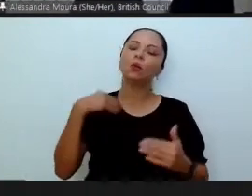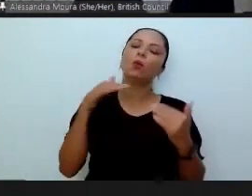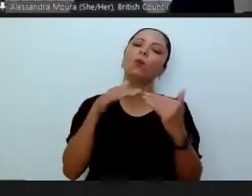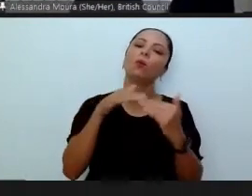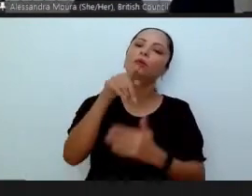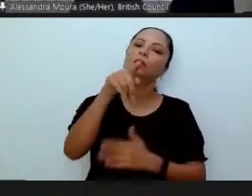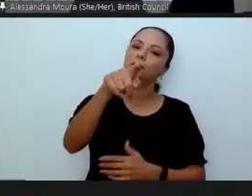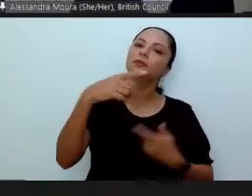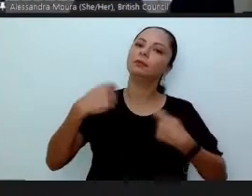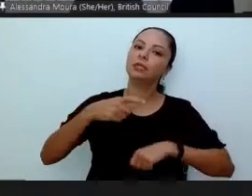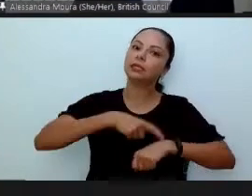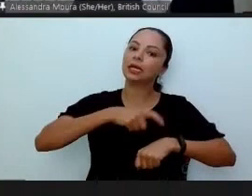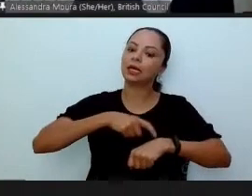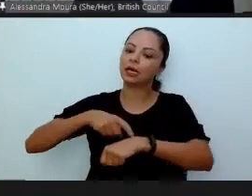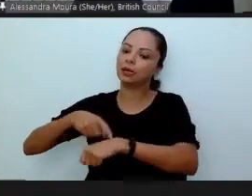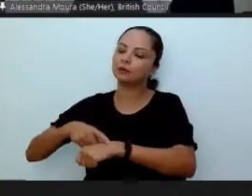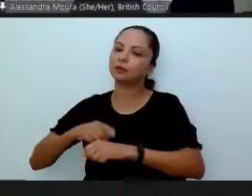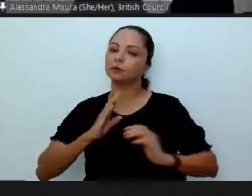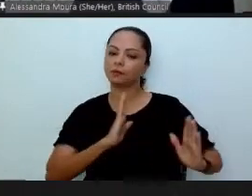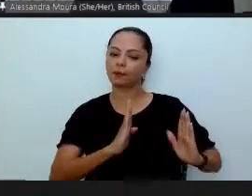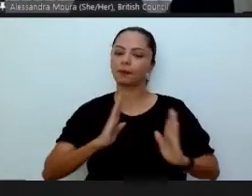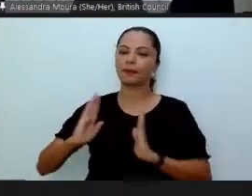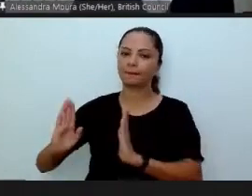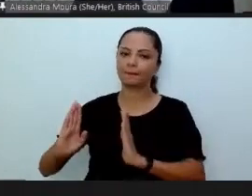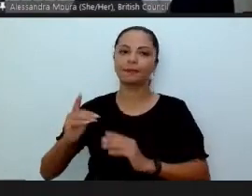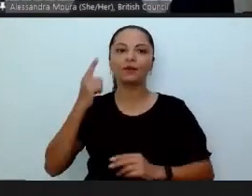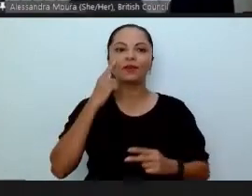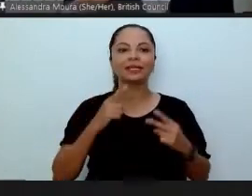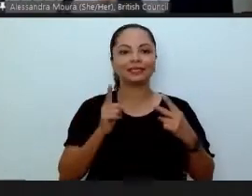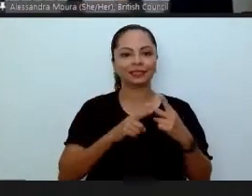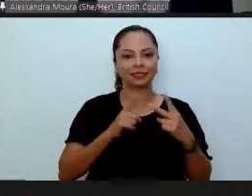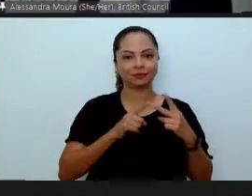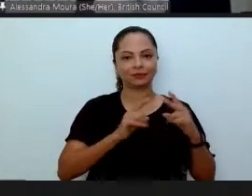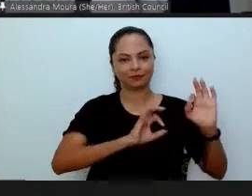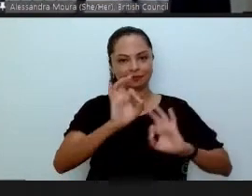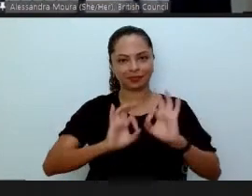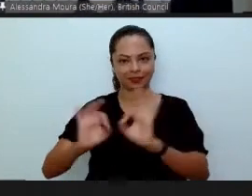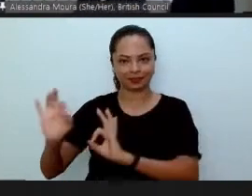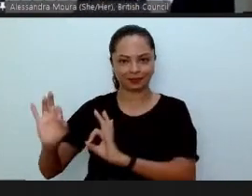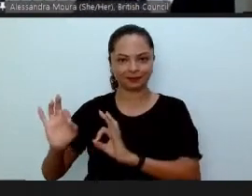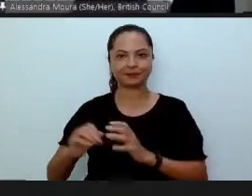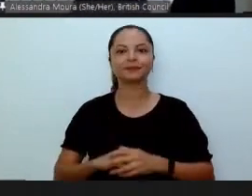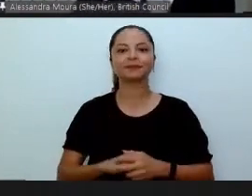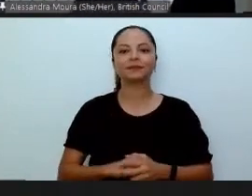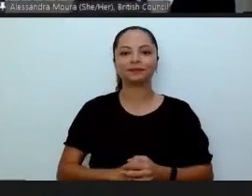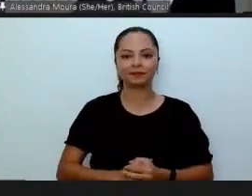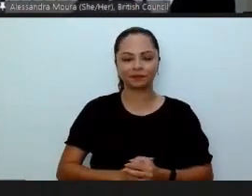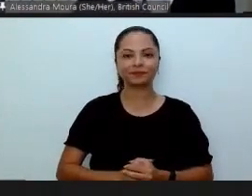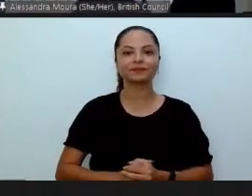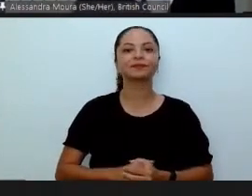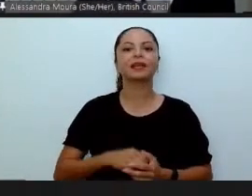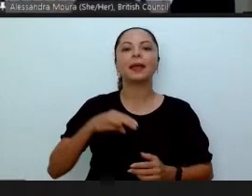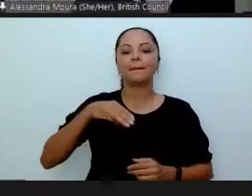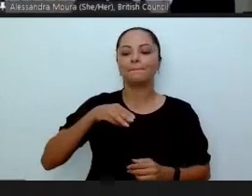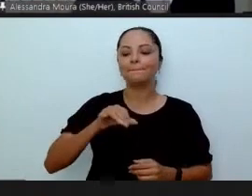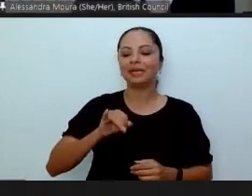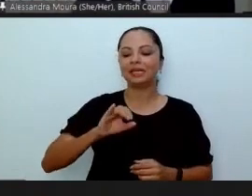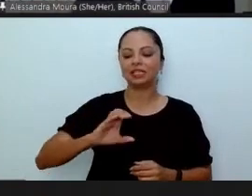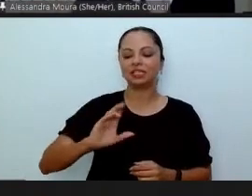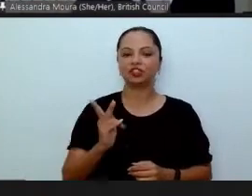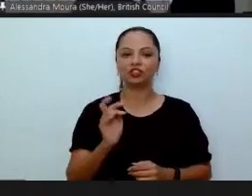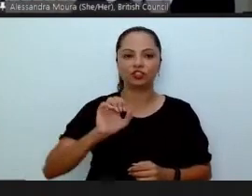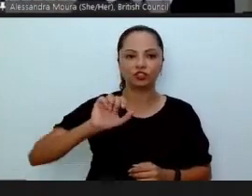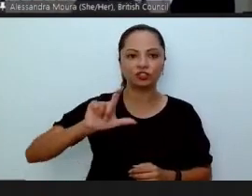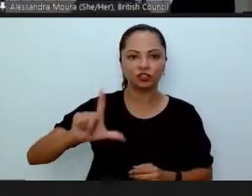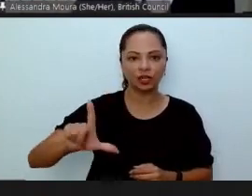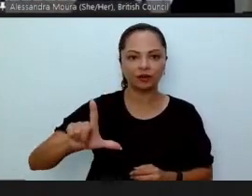Let's look at a second plan. And thank you, Michelle Rolly, who says an excellent planner. I'm